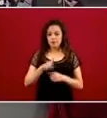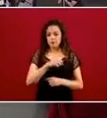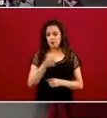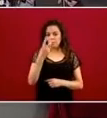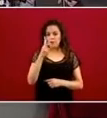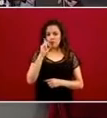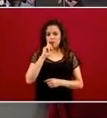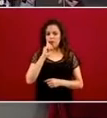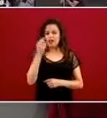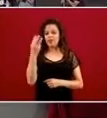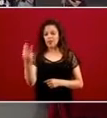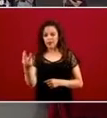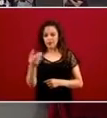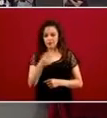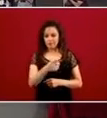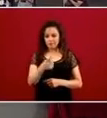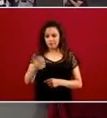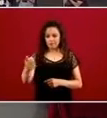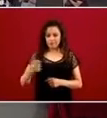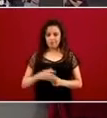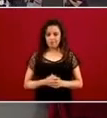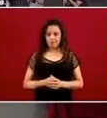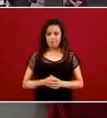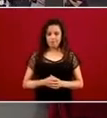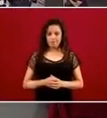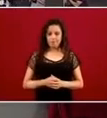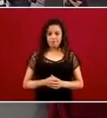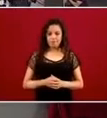So let's start with these three women on the front.